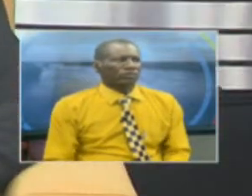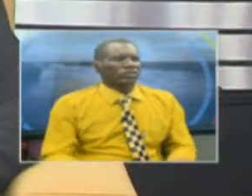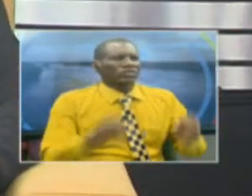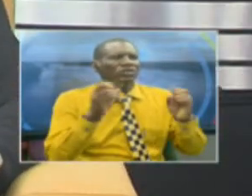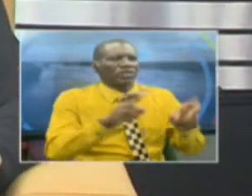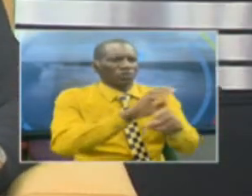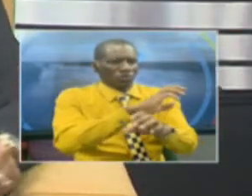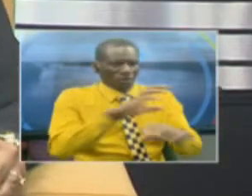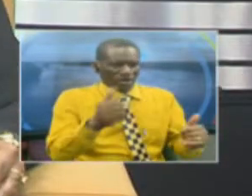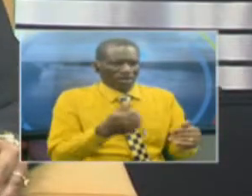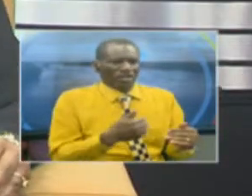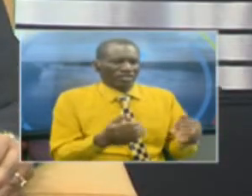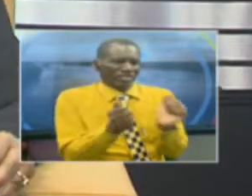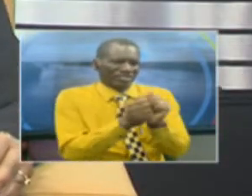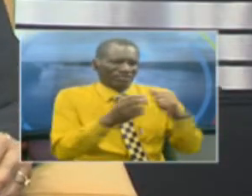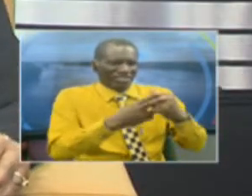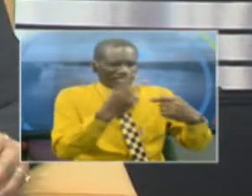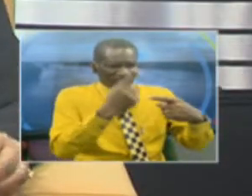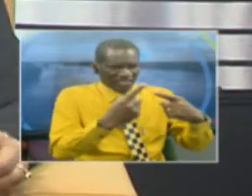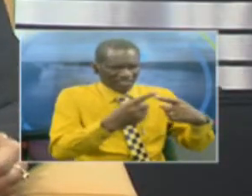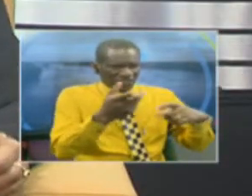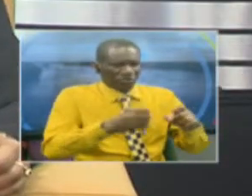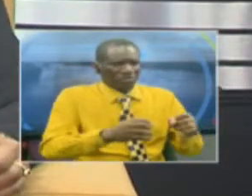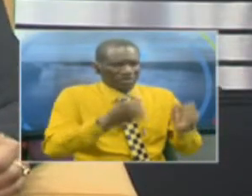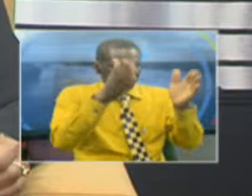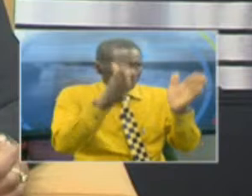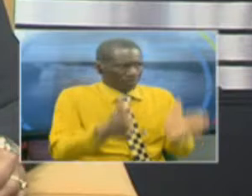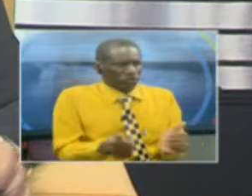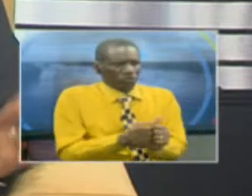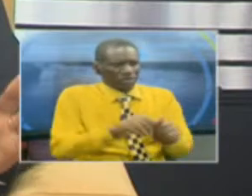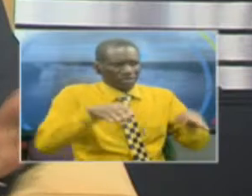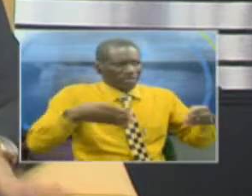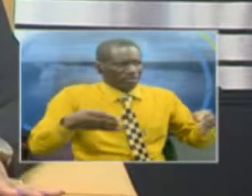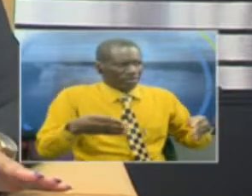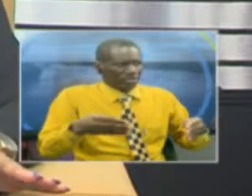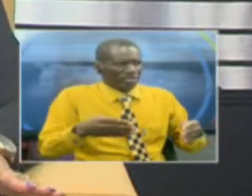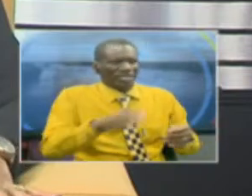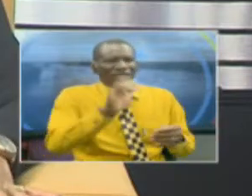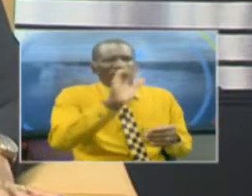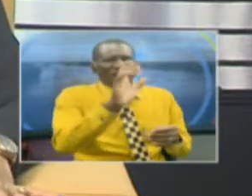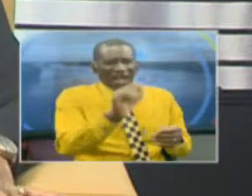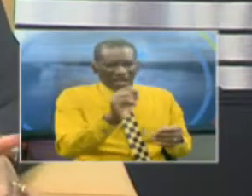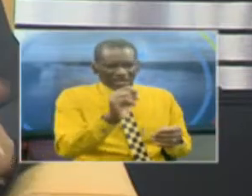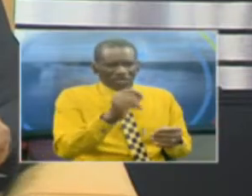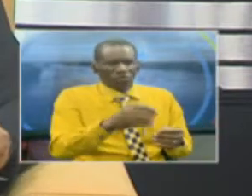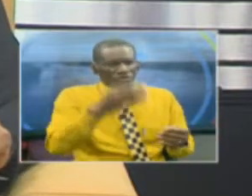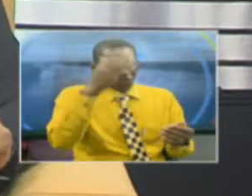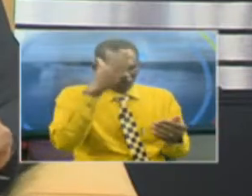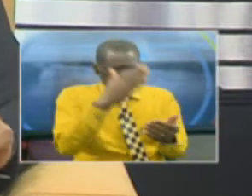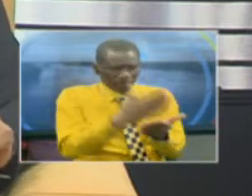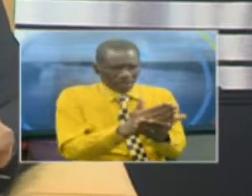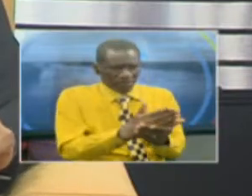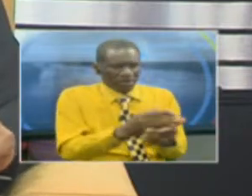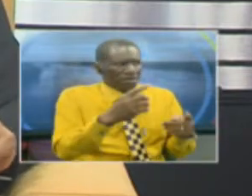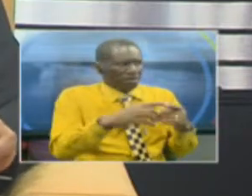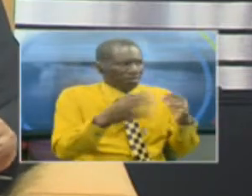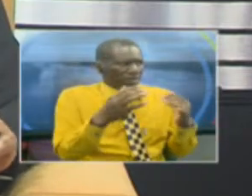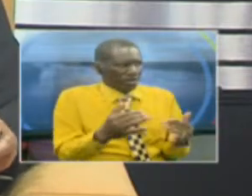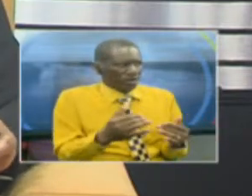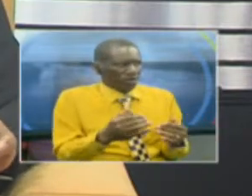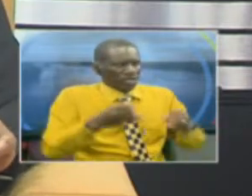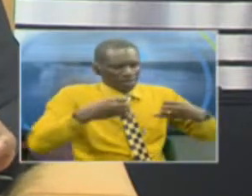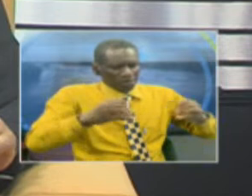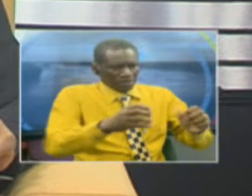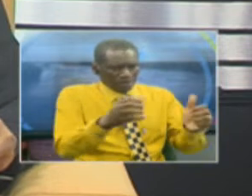Well, it has been 17 years since the Persons with Disabilities Act was passed, but it's yet to be implemented. The